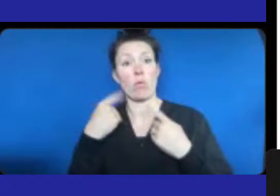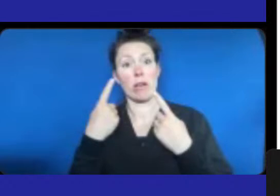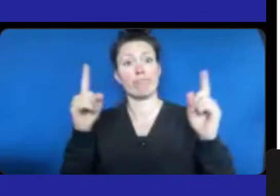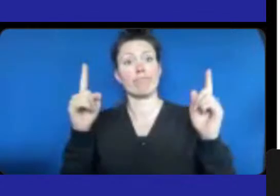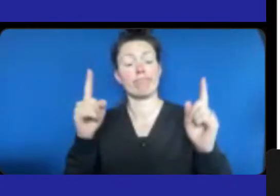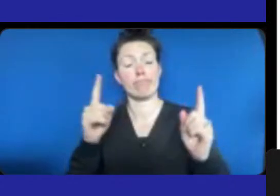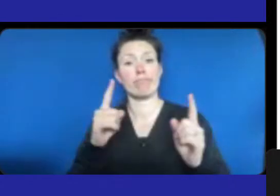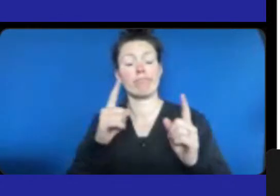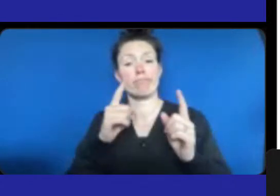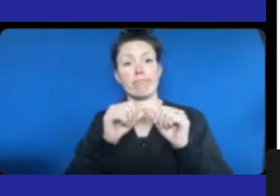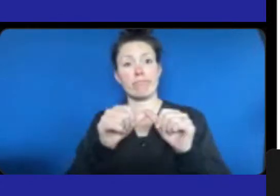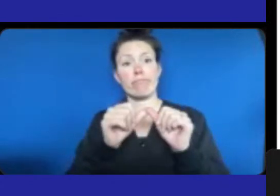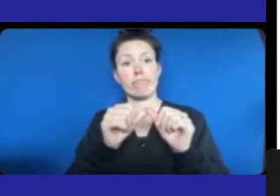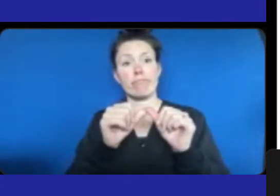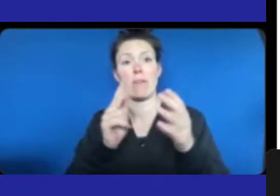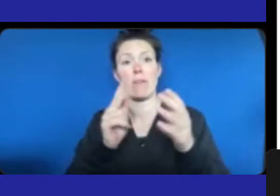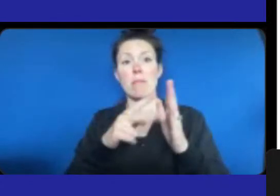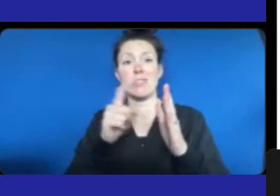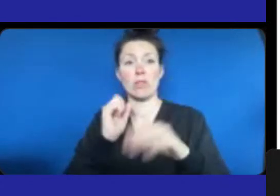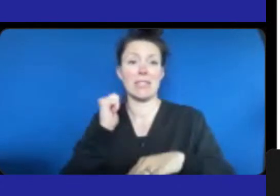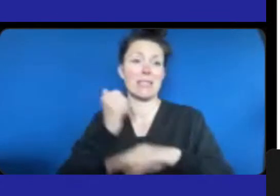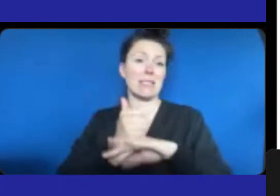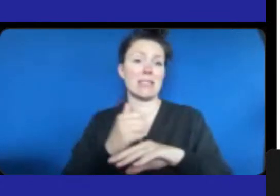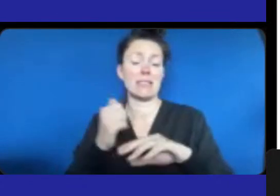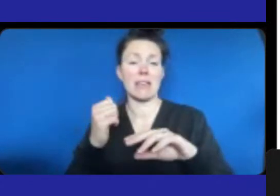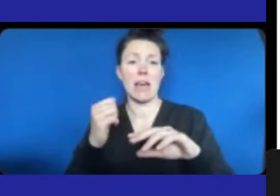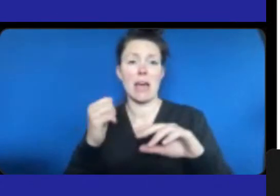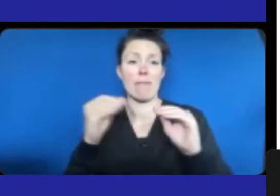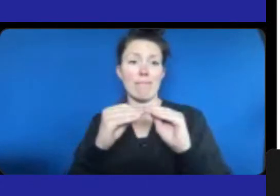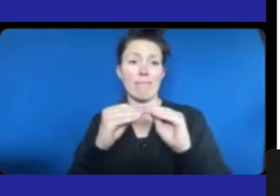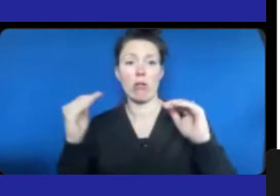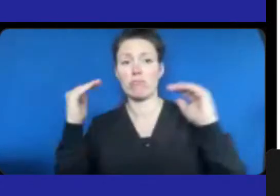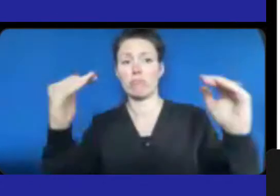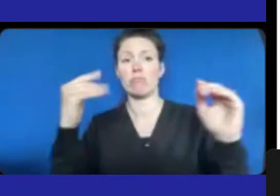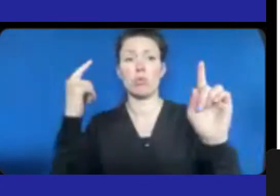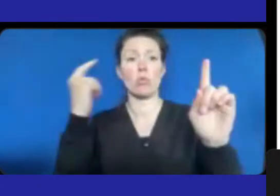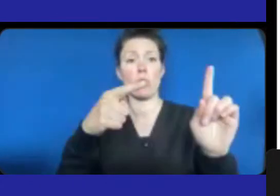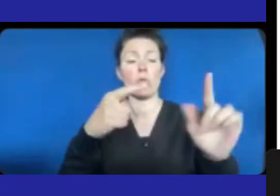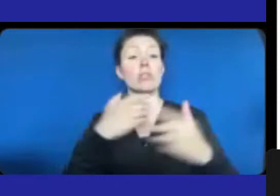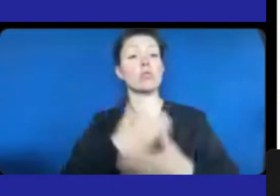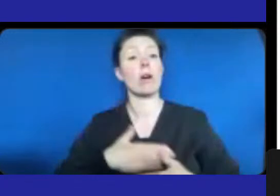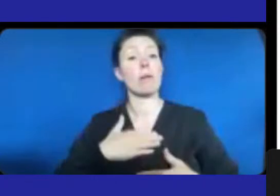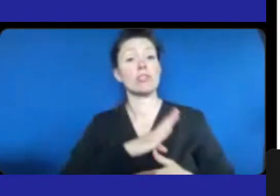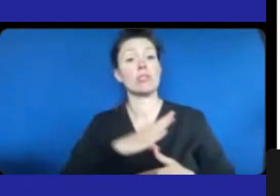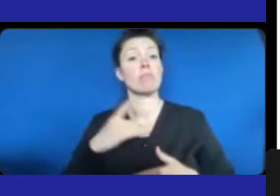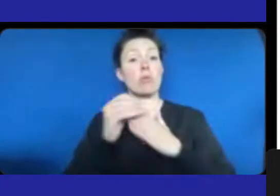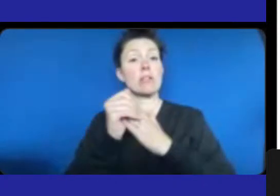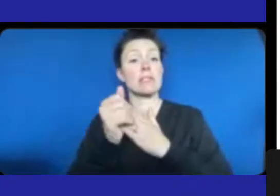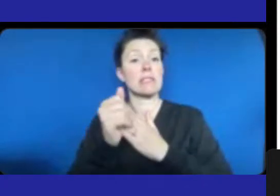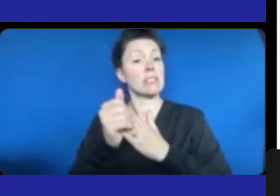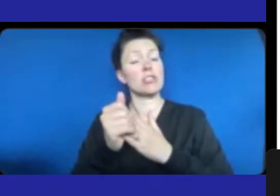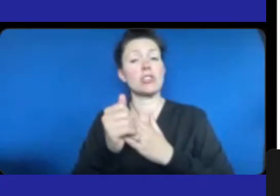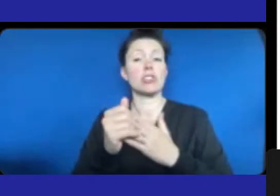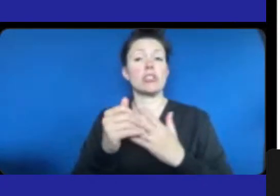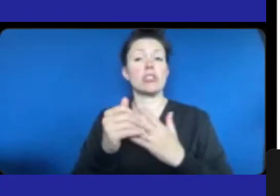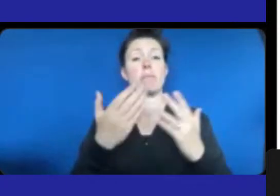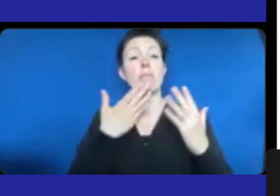and our teams to do that, and appreciate the board's leadership and happy to take any questions.